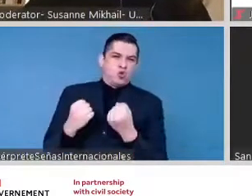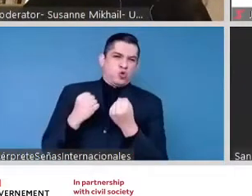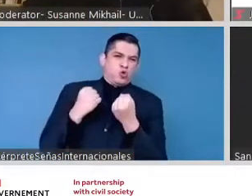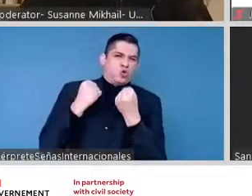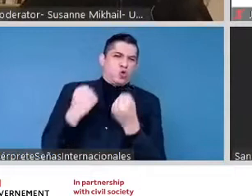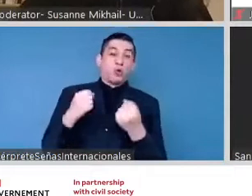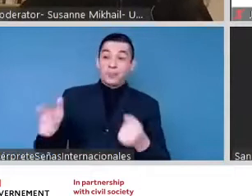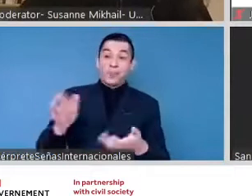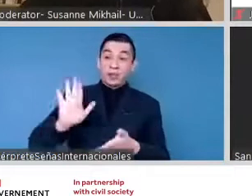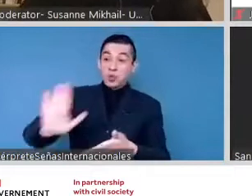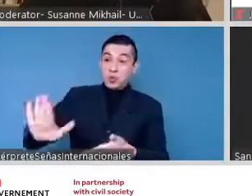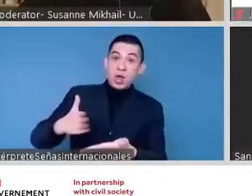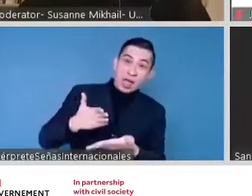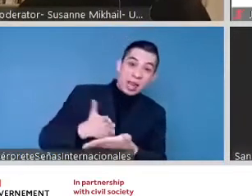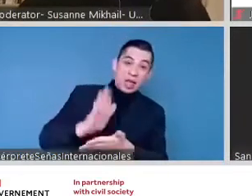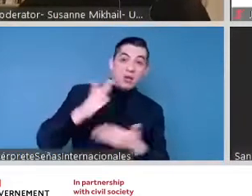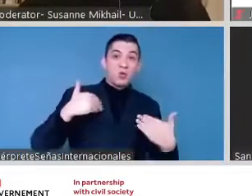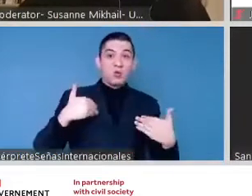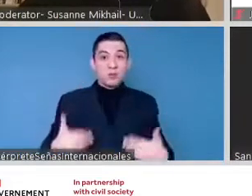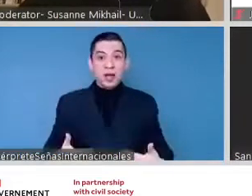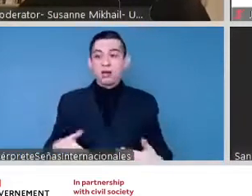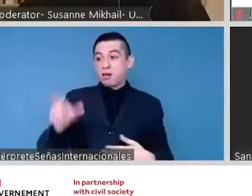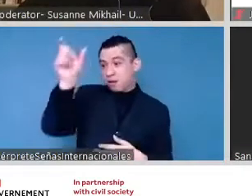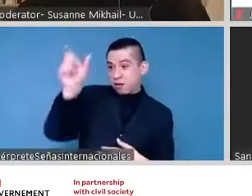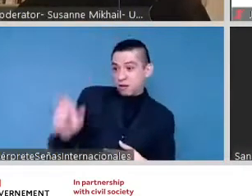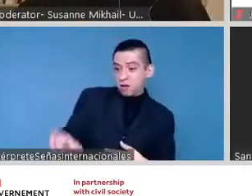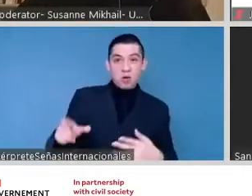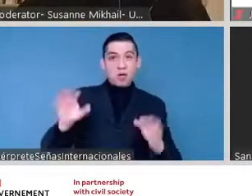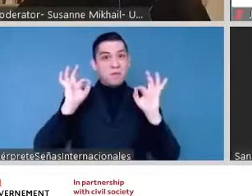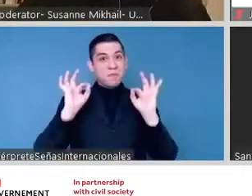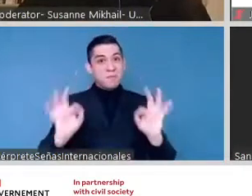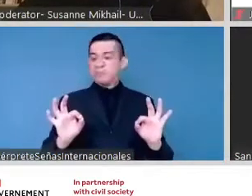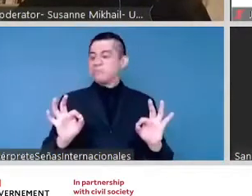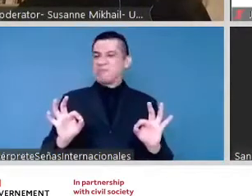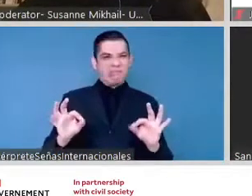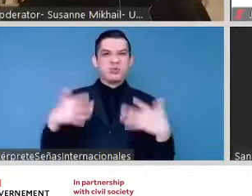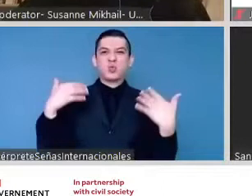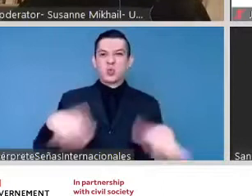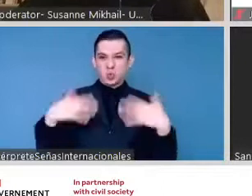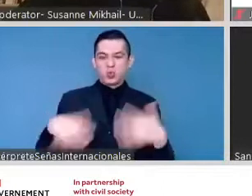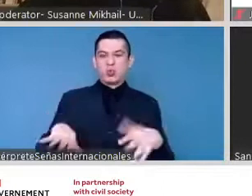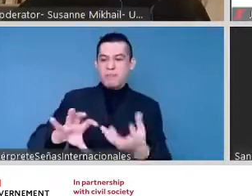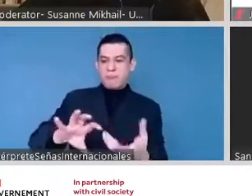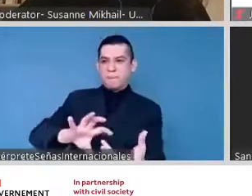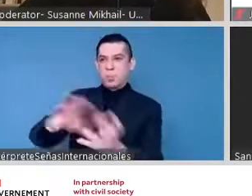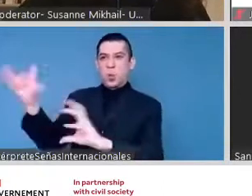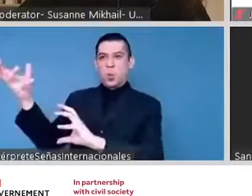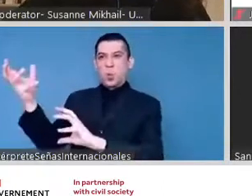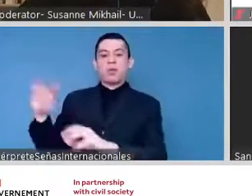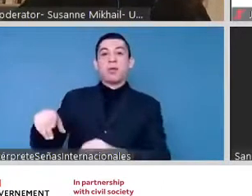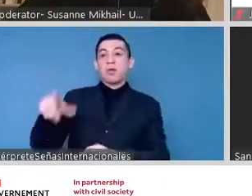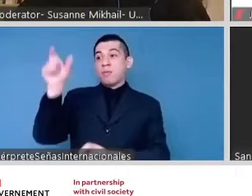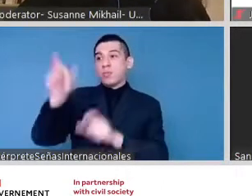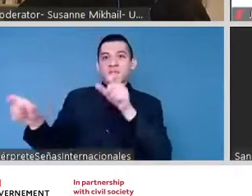by forcible displacement, by denial of clean water under the blockade of Gaza, just to name a few. And this